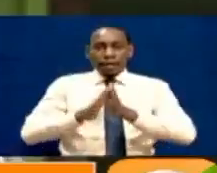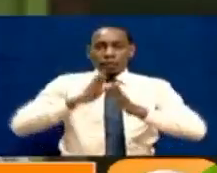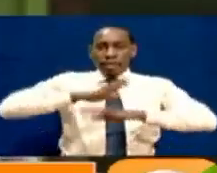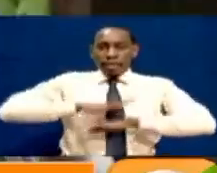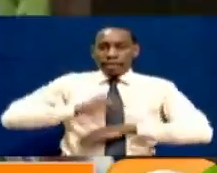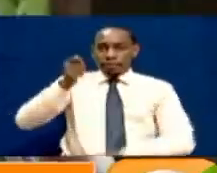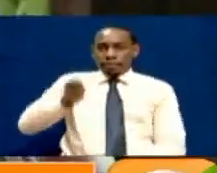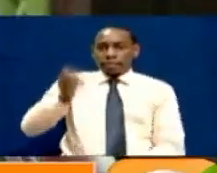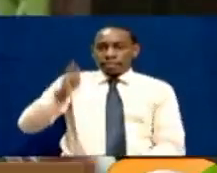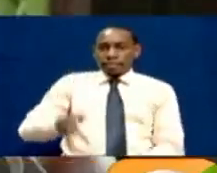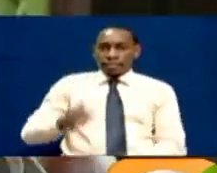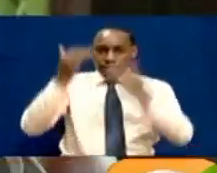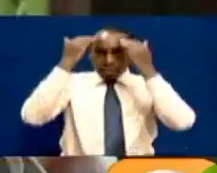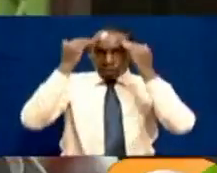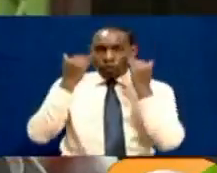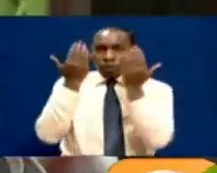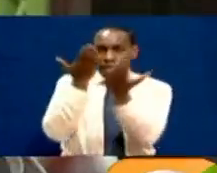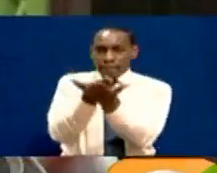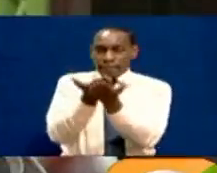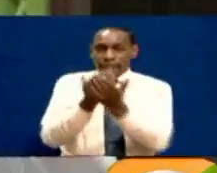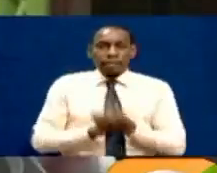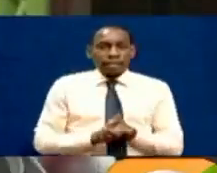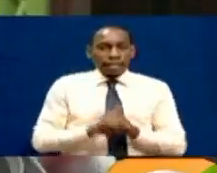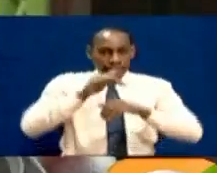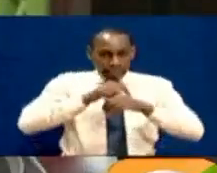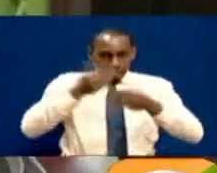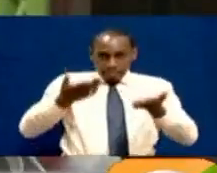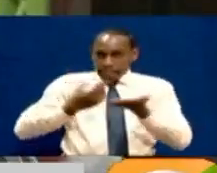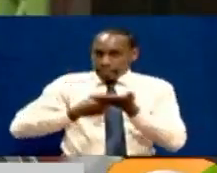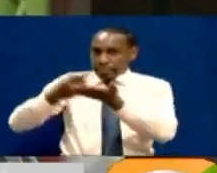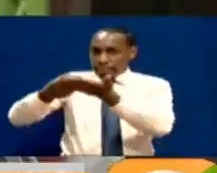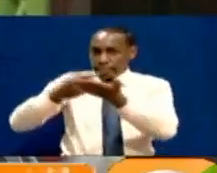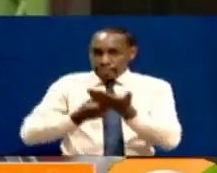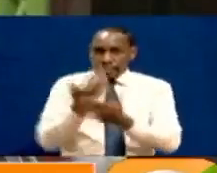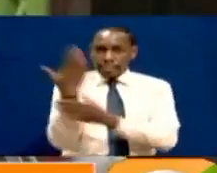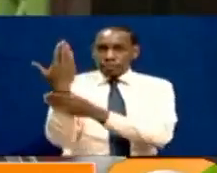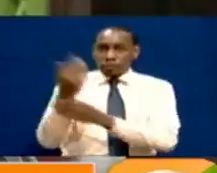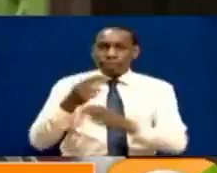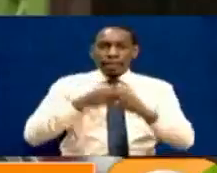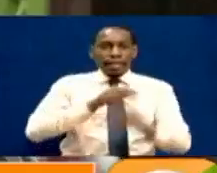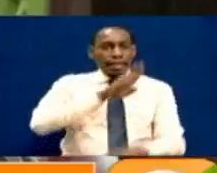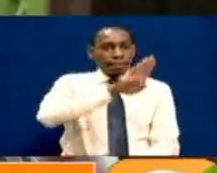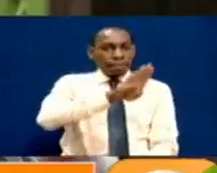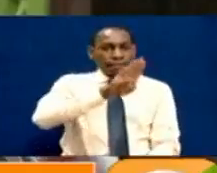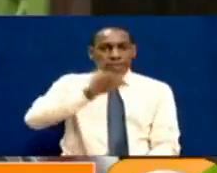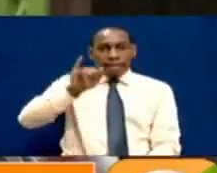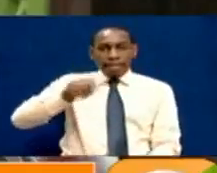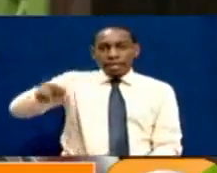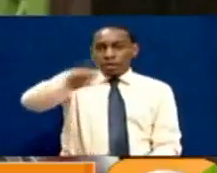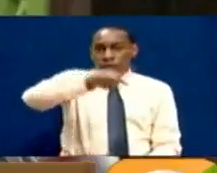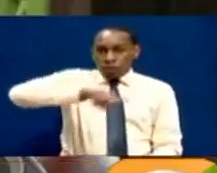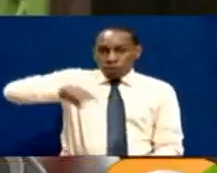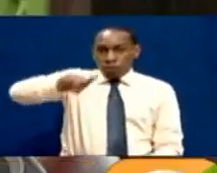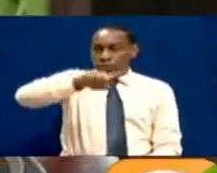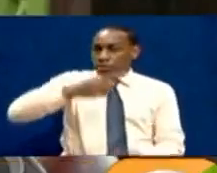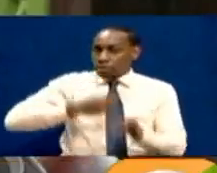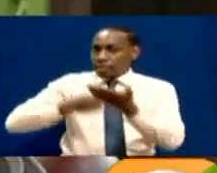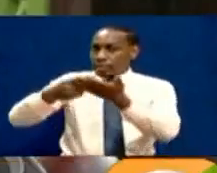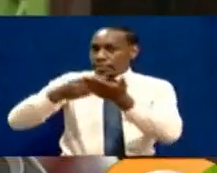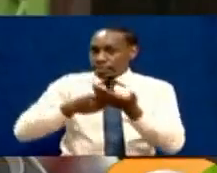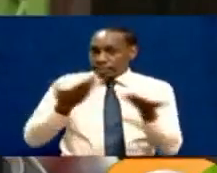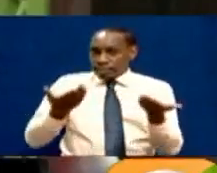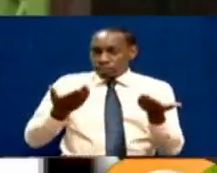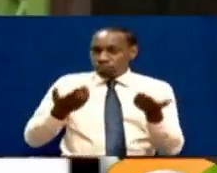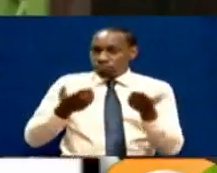of the Court of Appeal. Now that we are going to discuss this document called BBI, we will do it